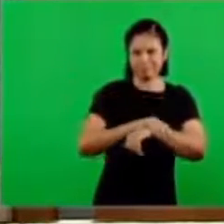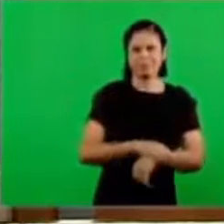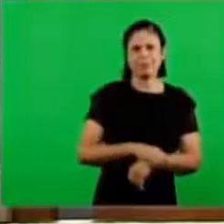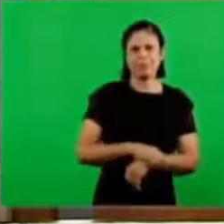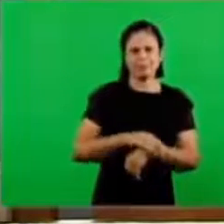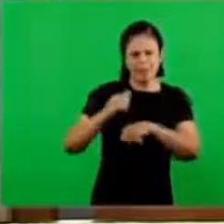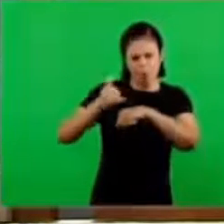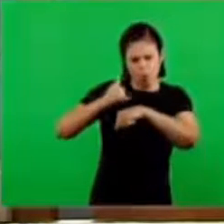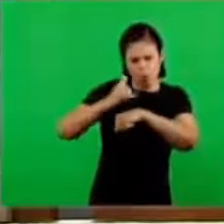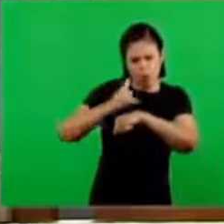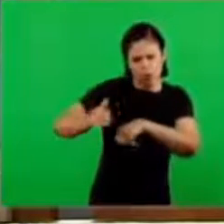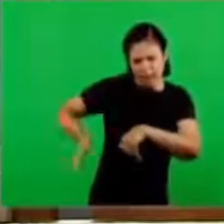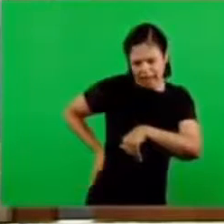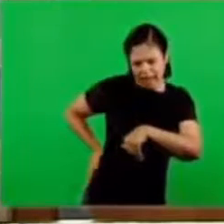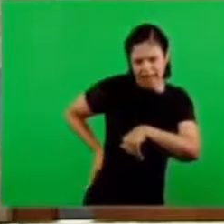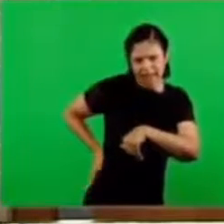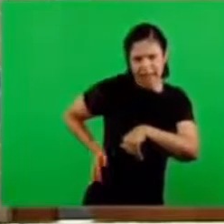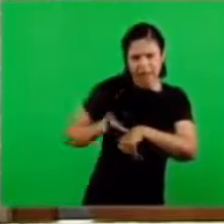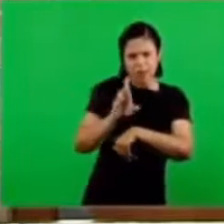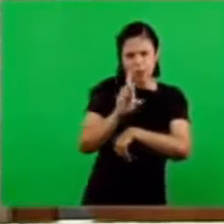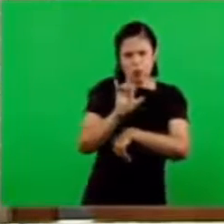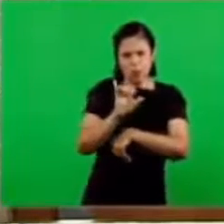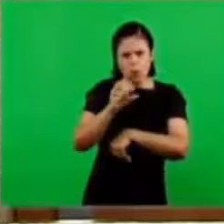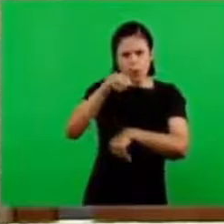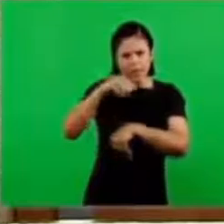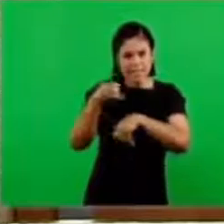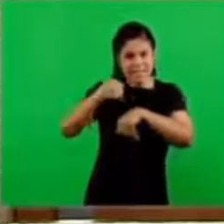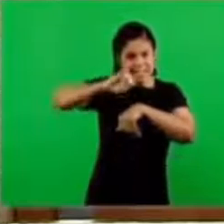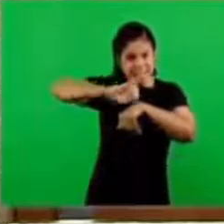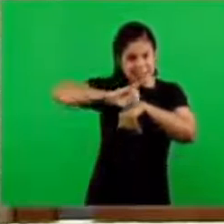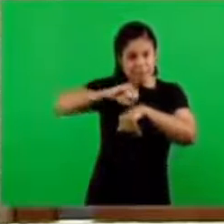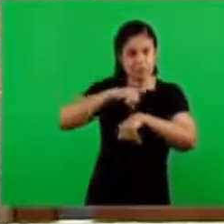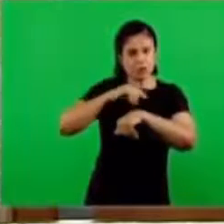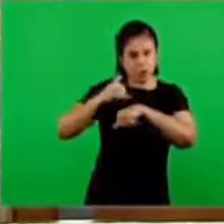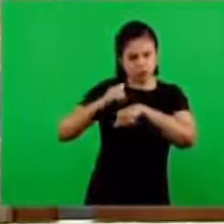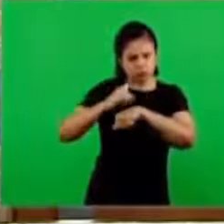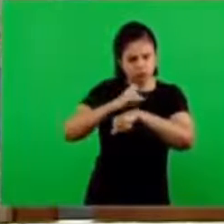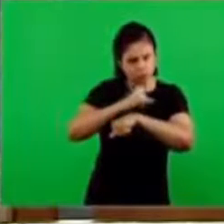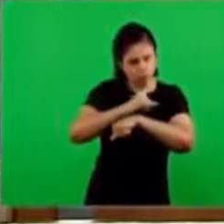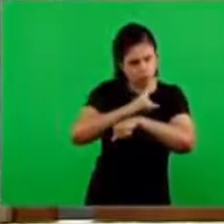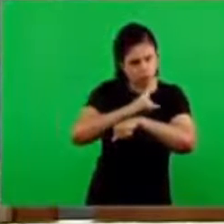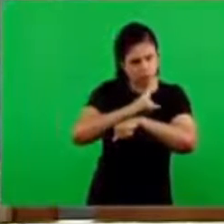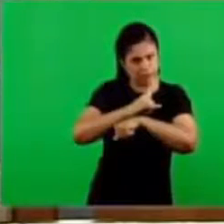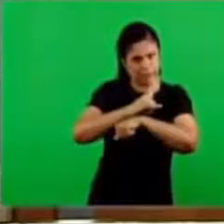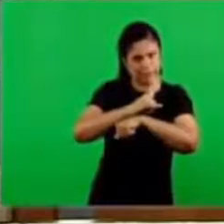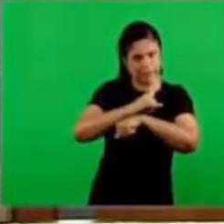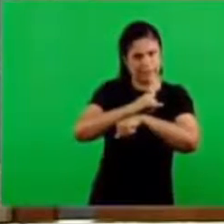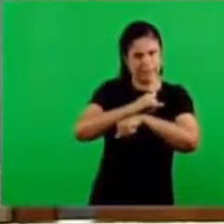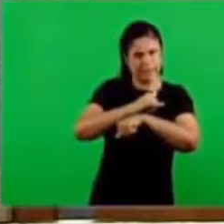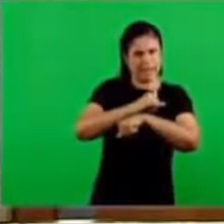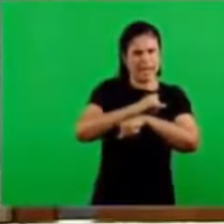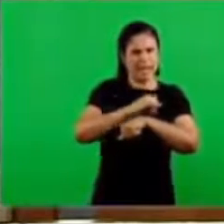kidneys. So this fat, it was in a place where it was